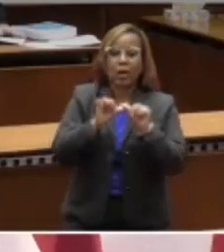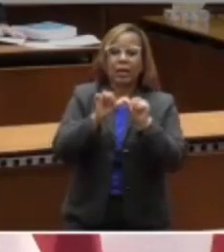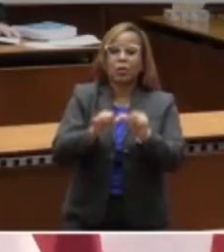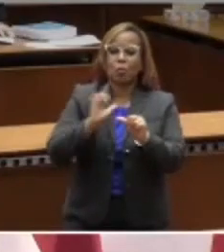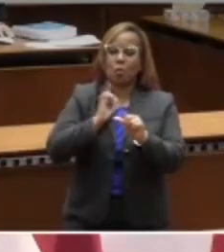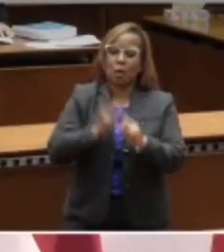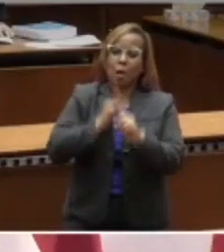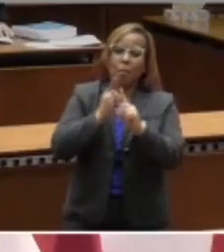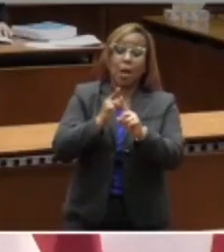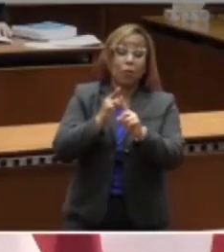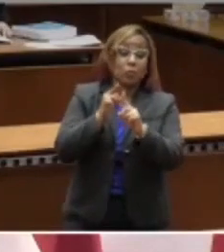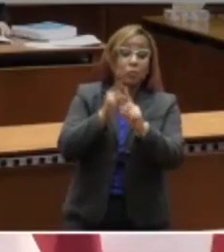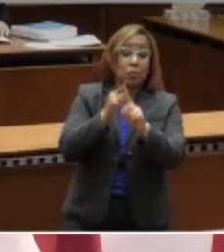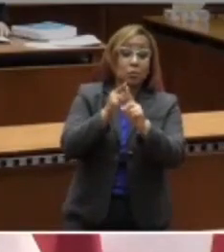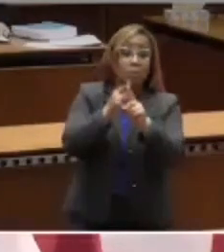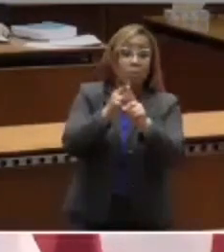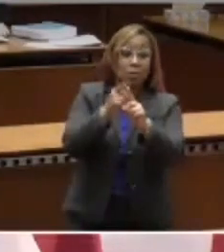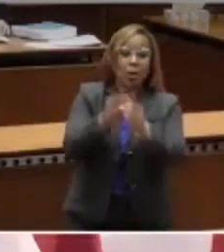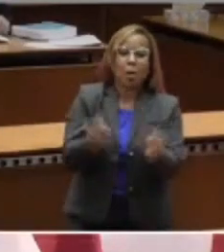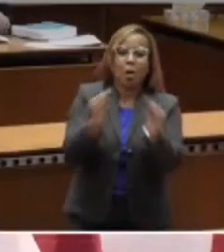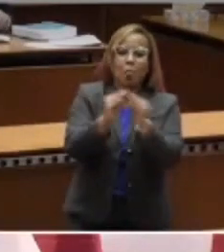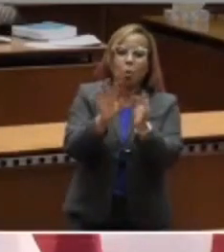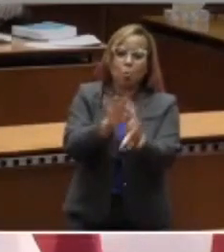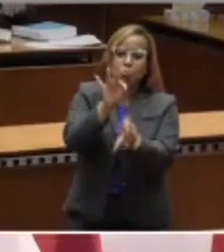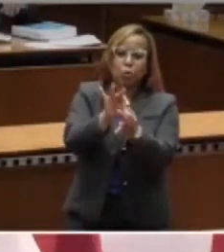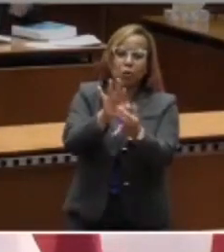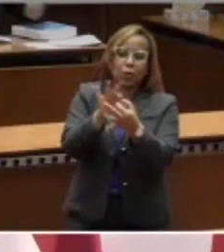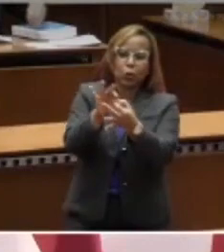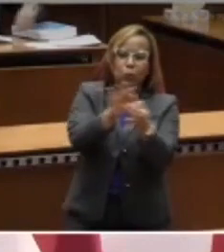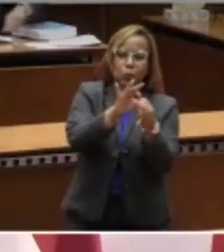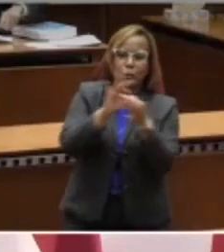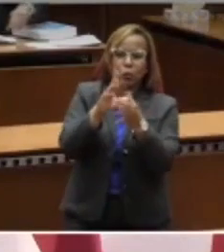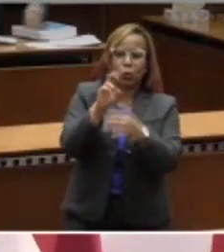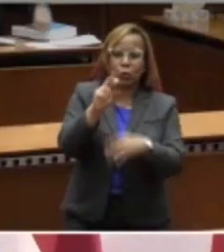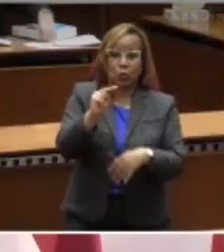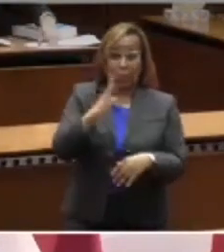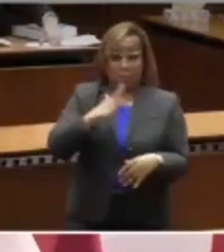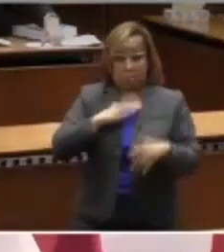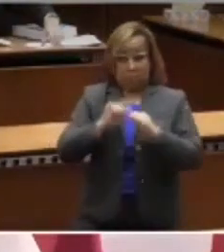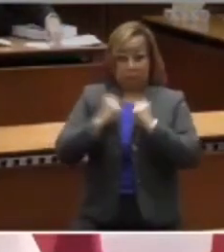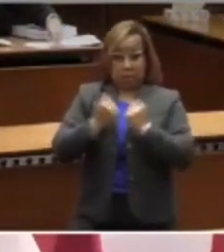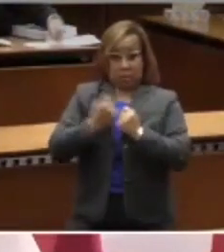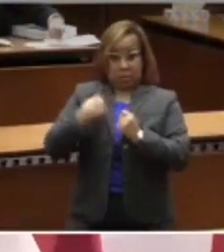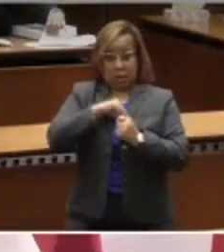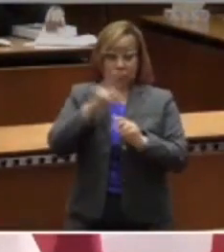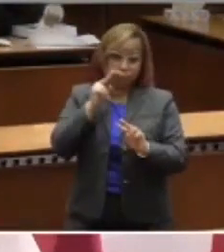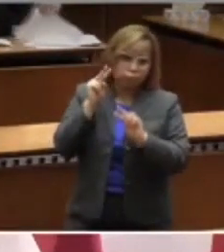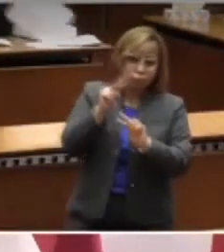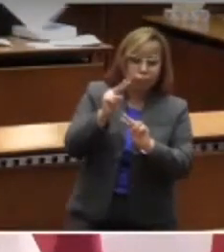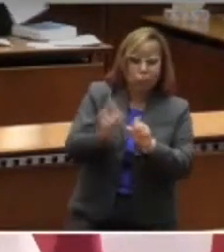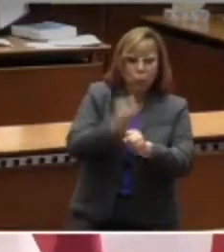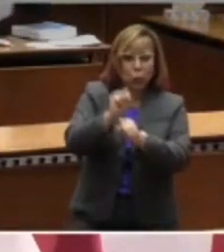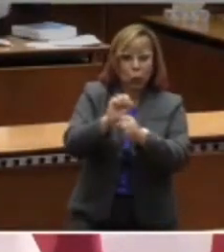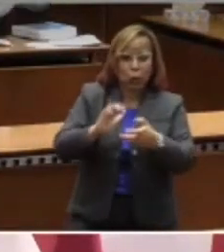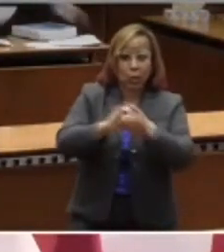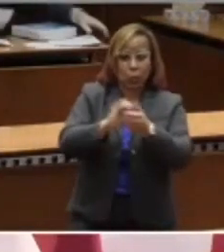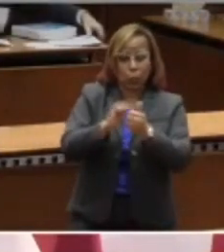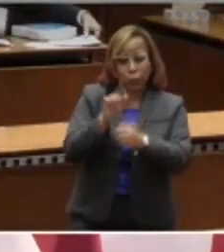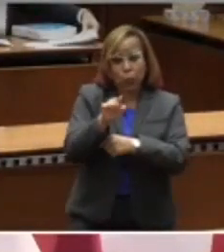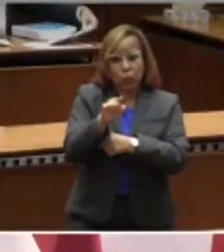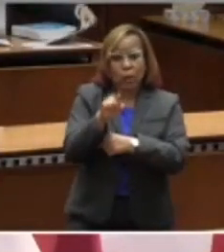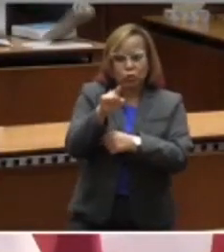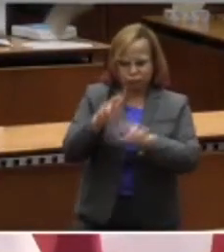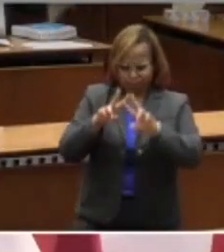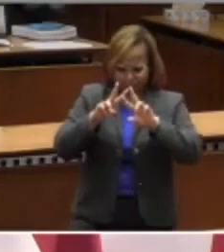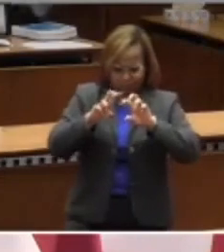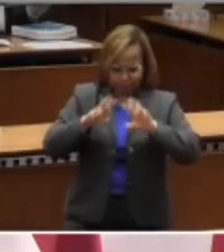our path toward that more perfect union. My team and I look forward to working with you as you